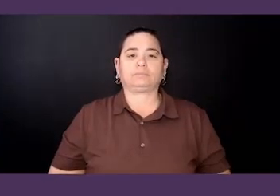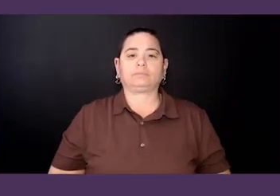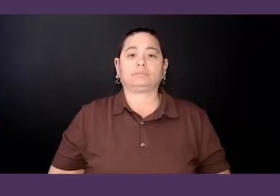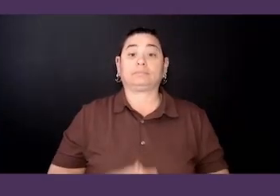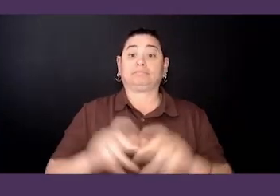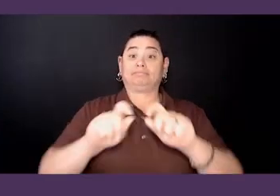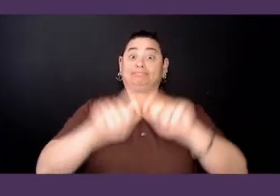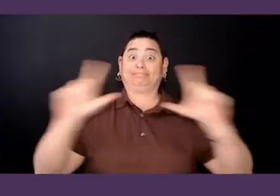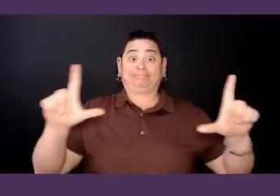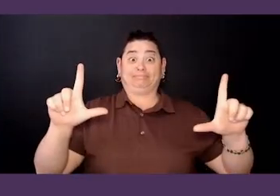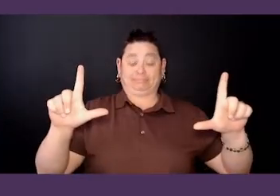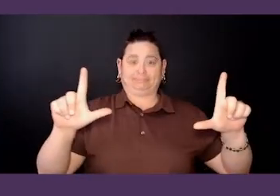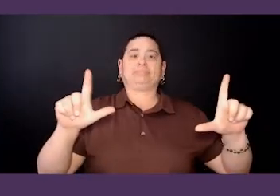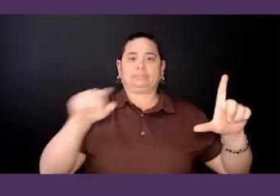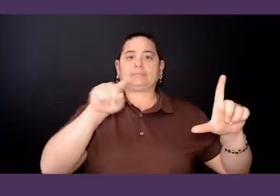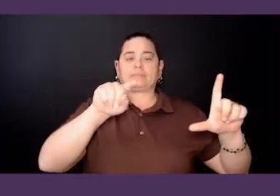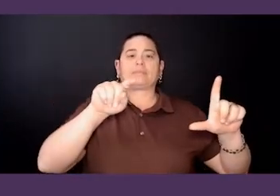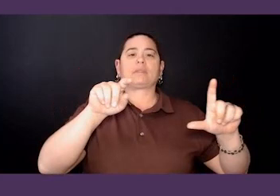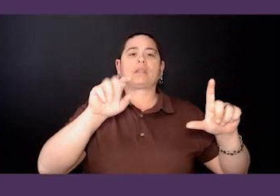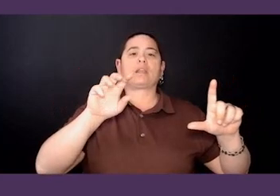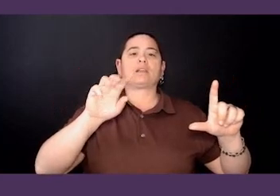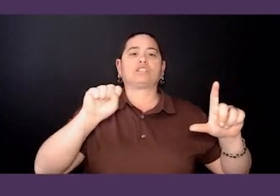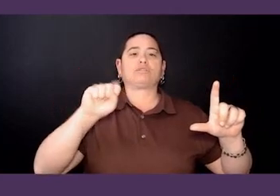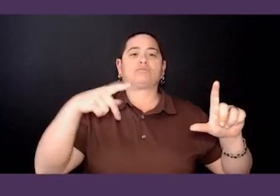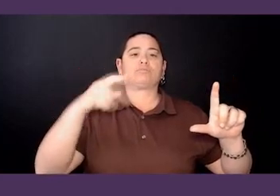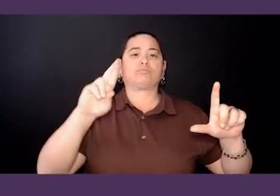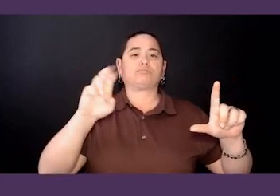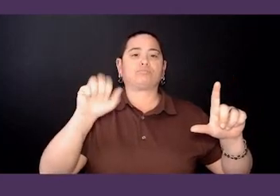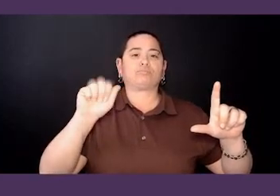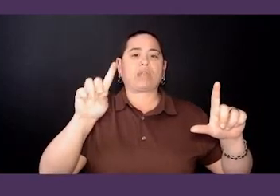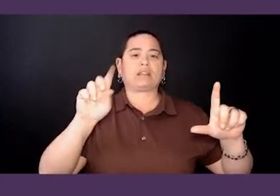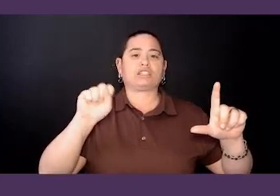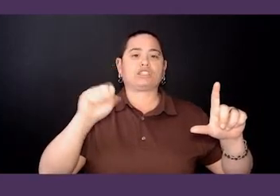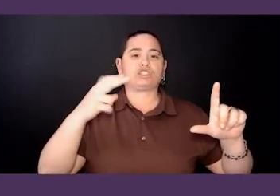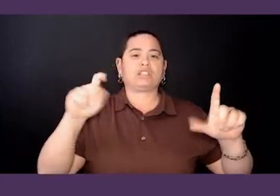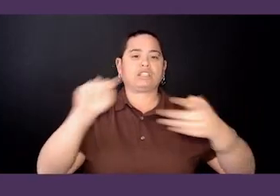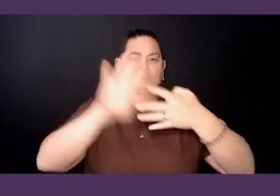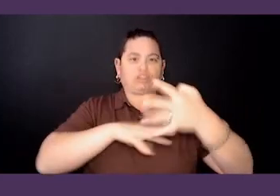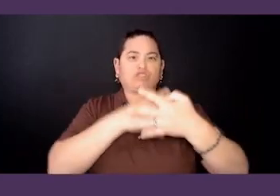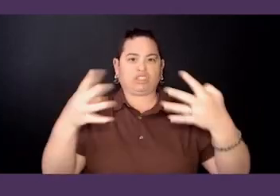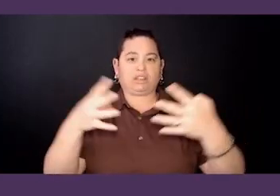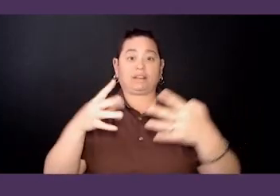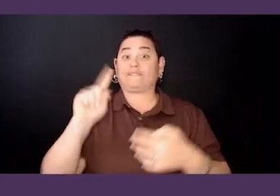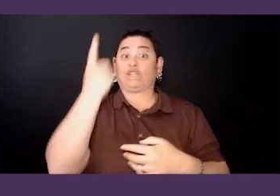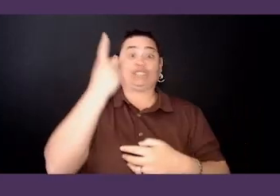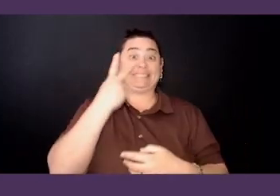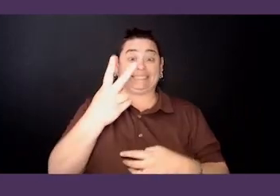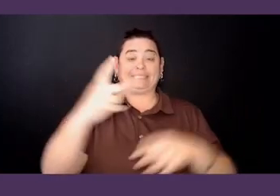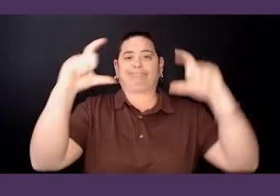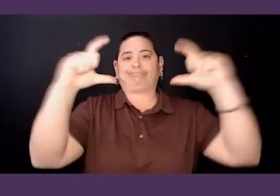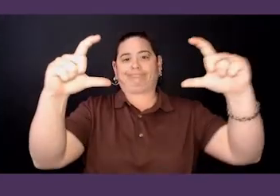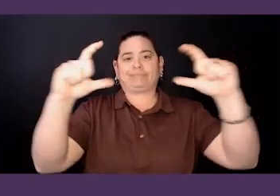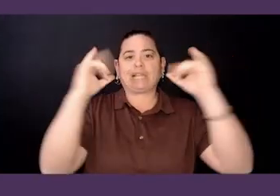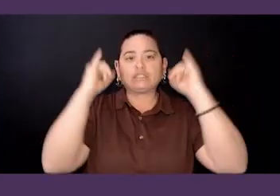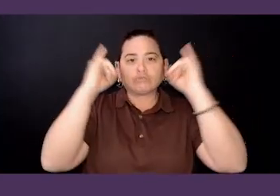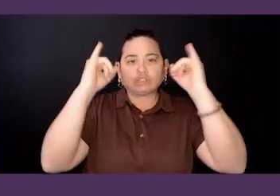When you open the on-demand webinar repository, instructions are shown for how to use the spreadsheet.